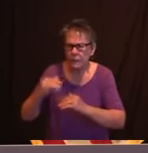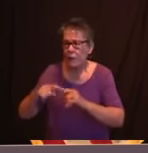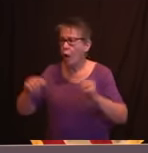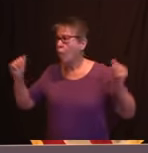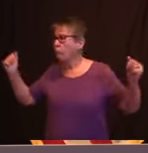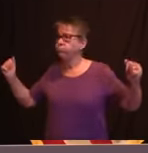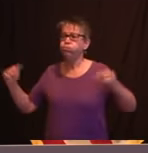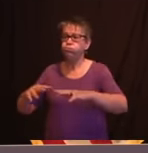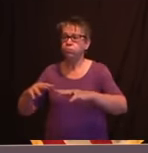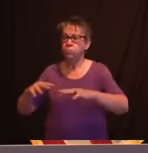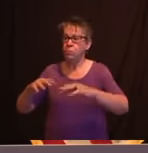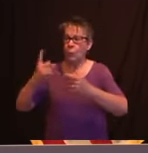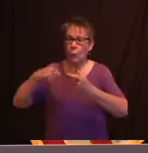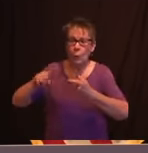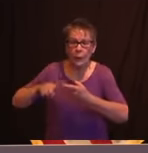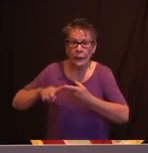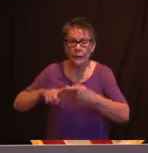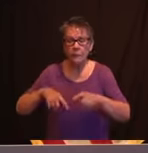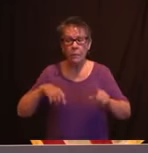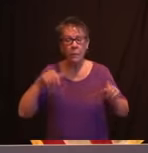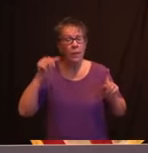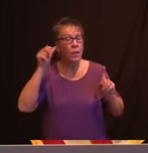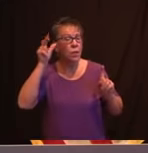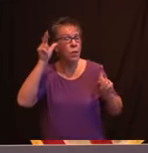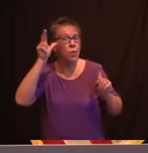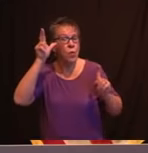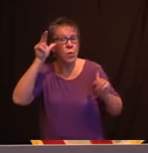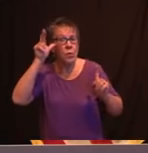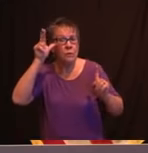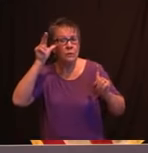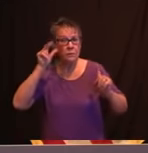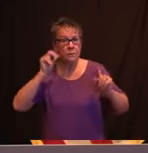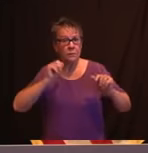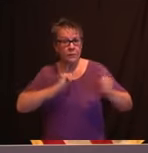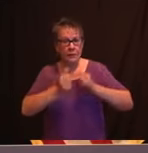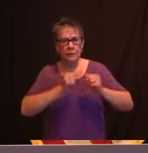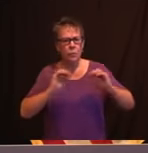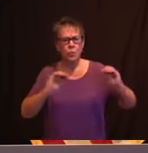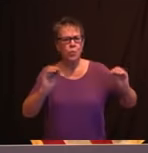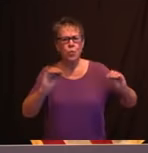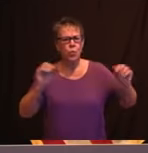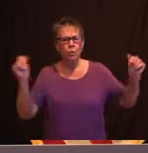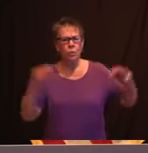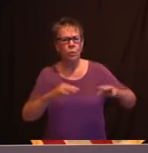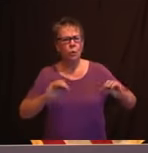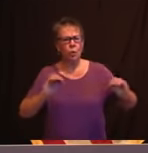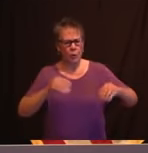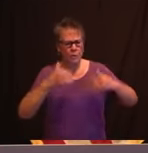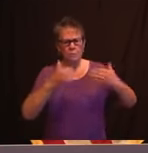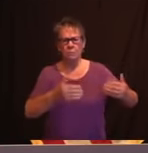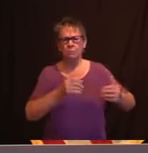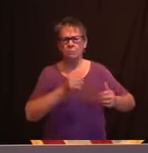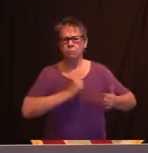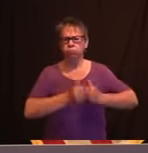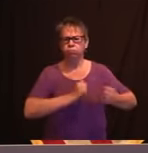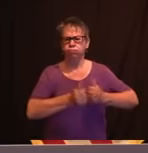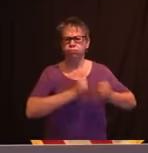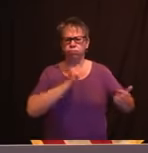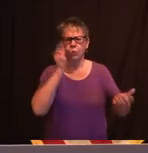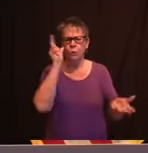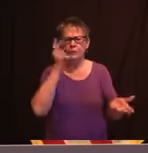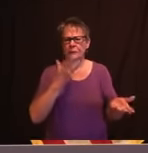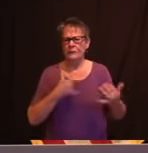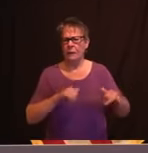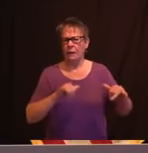Matt Placken is with me. I don't know when that guidance will come, but we'll take that under advisement. And thank you for that. Again,